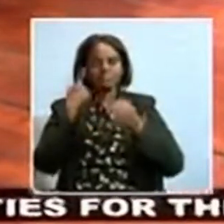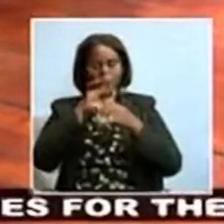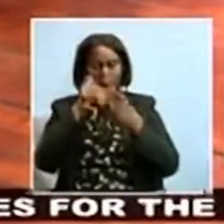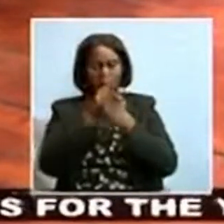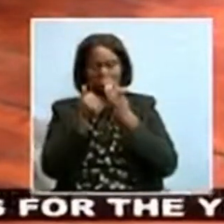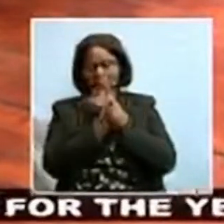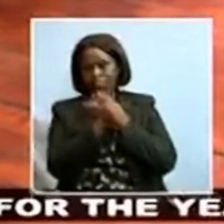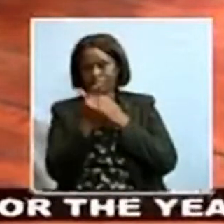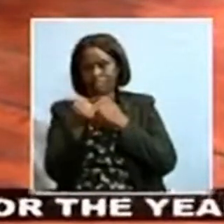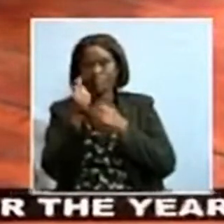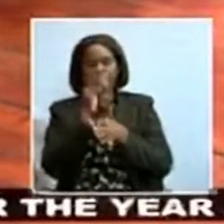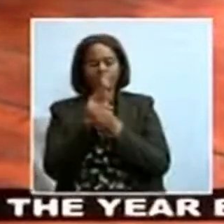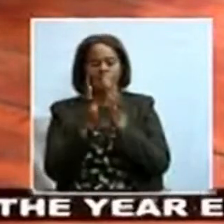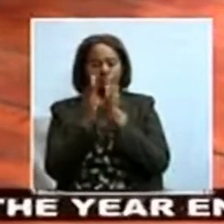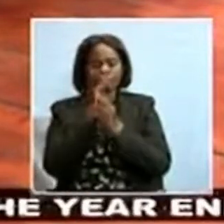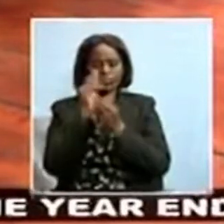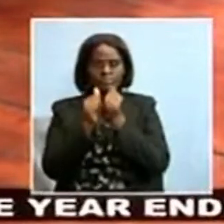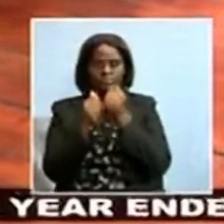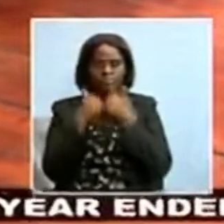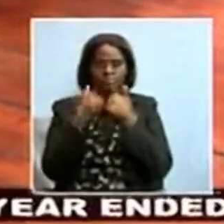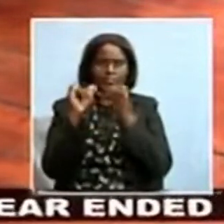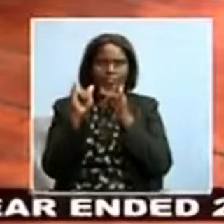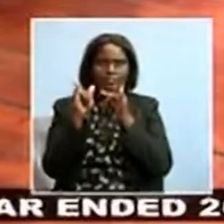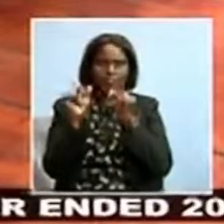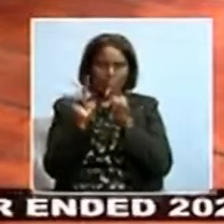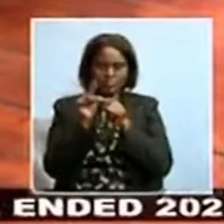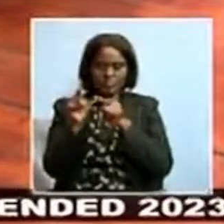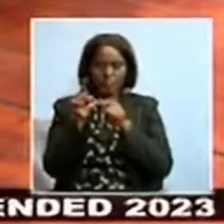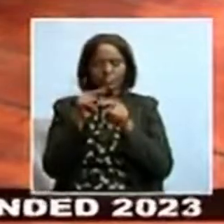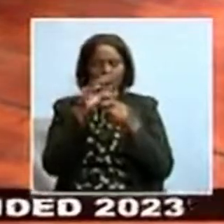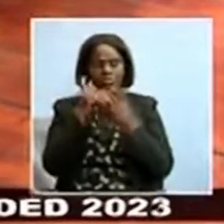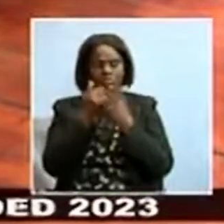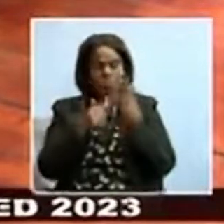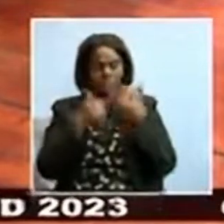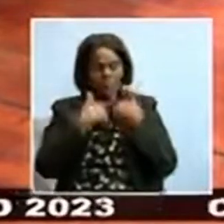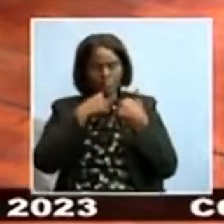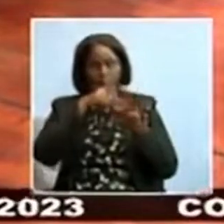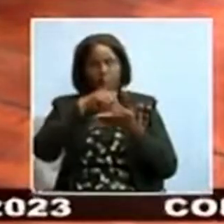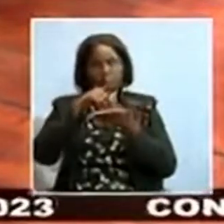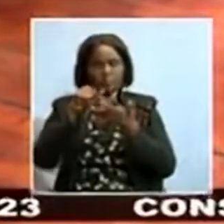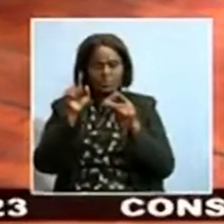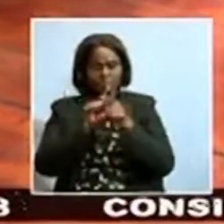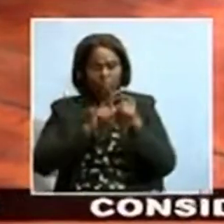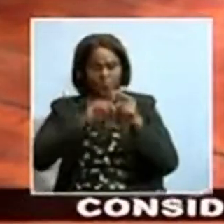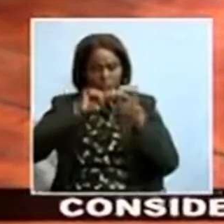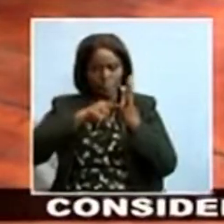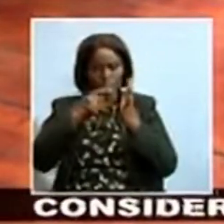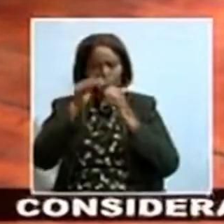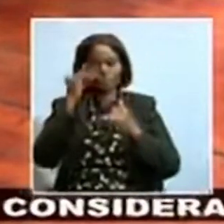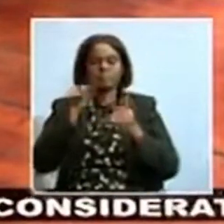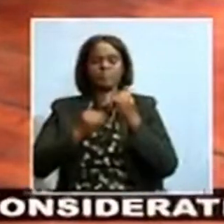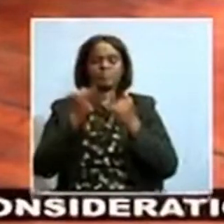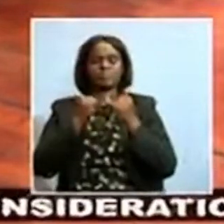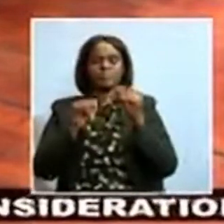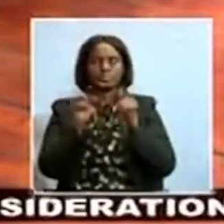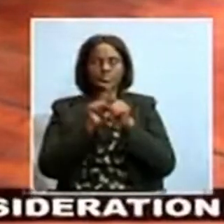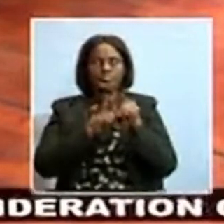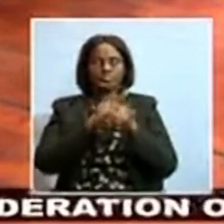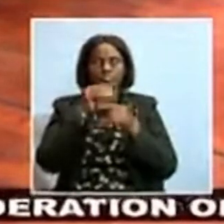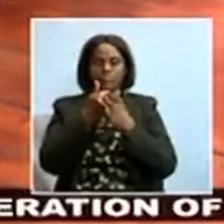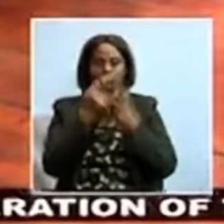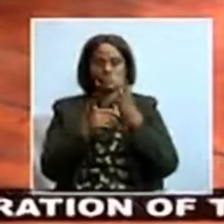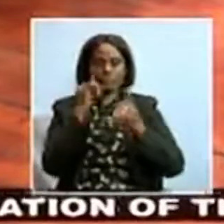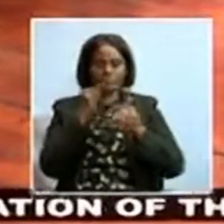those contracts that have stored. And contractors have been paid up to the point of completion or stage of